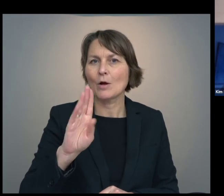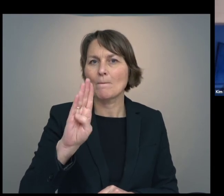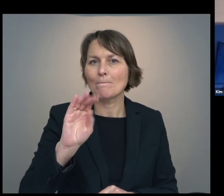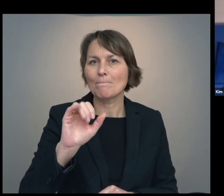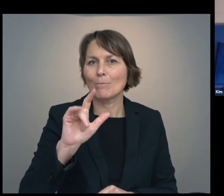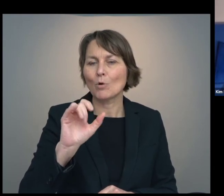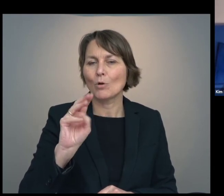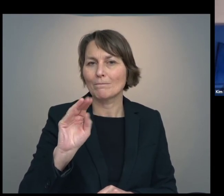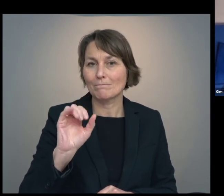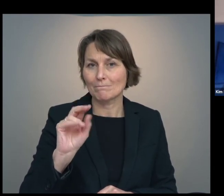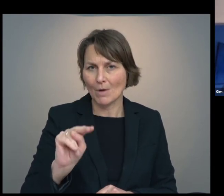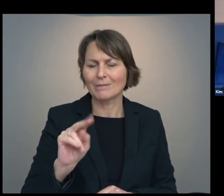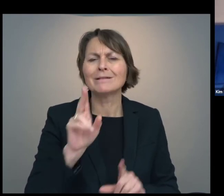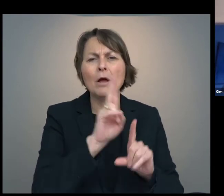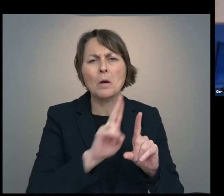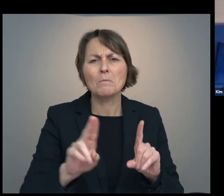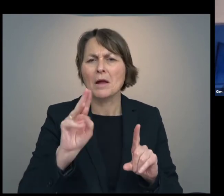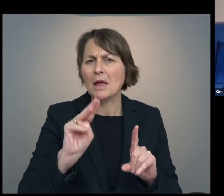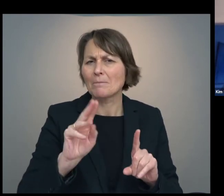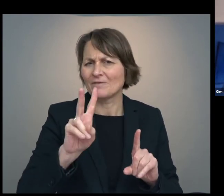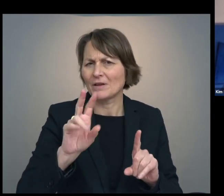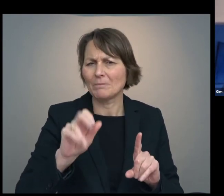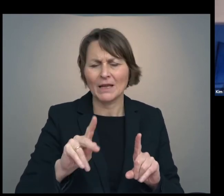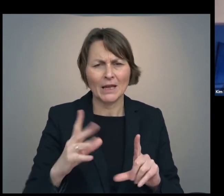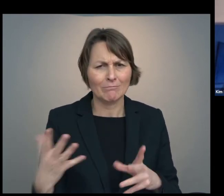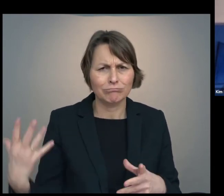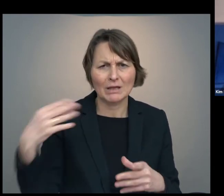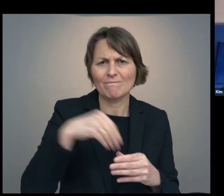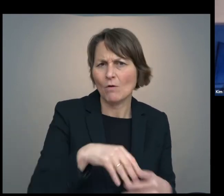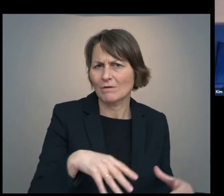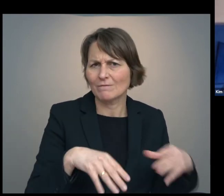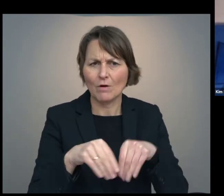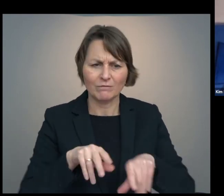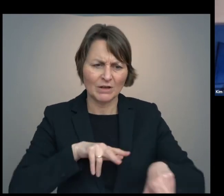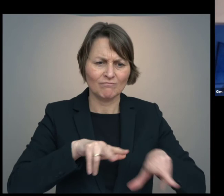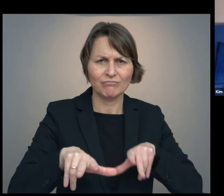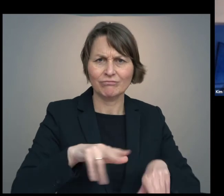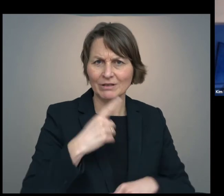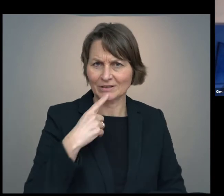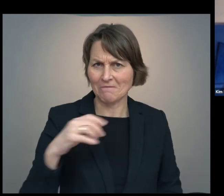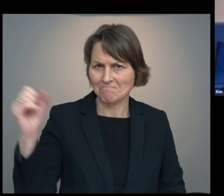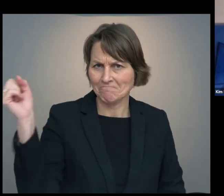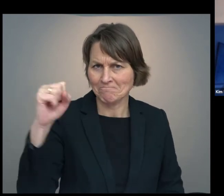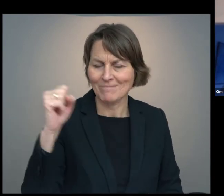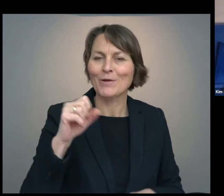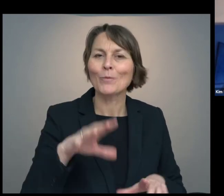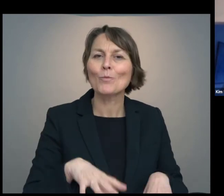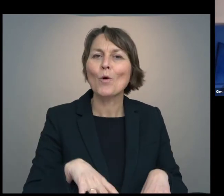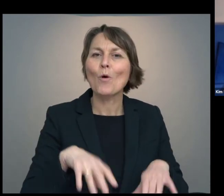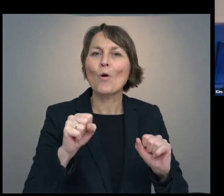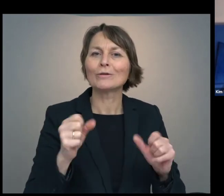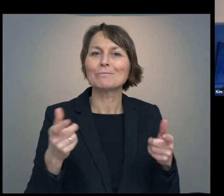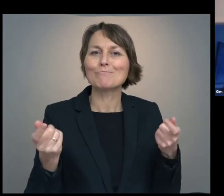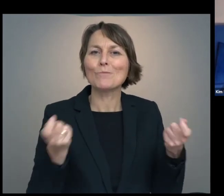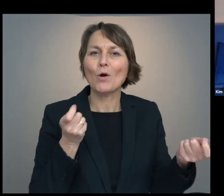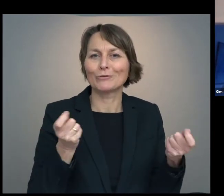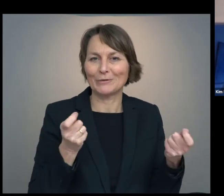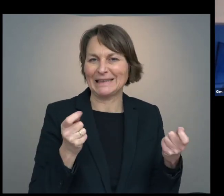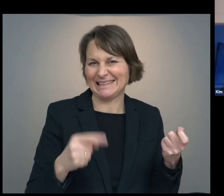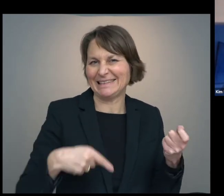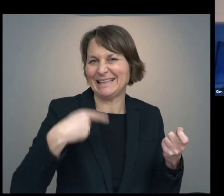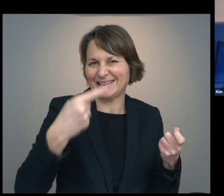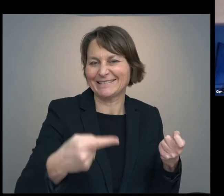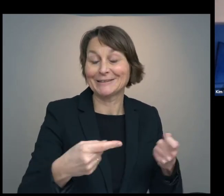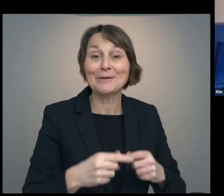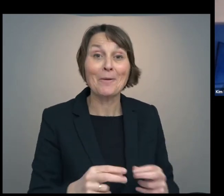MVP, and who's been very involved in different community initiatives. He said yes to